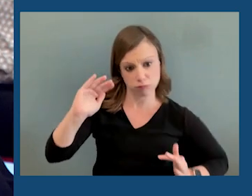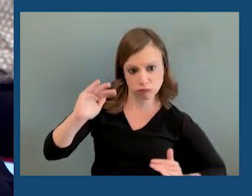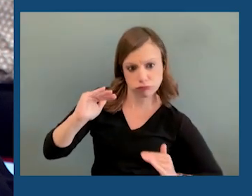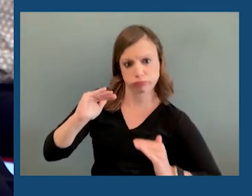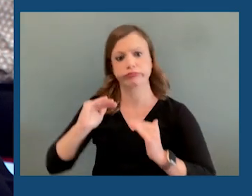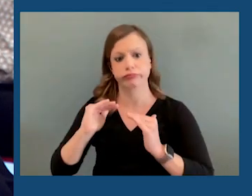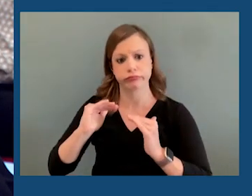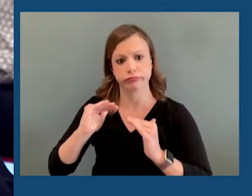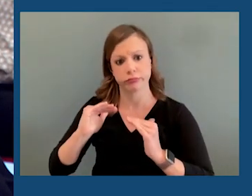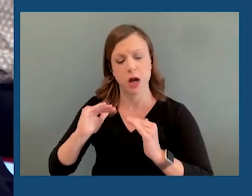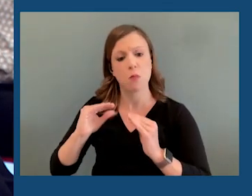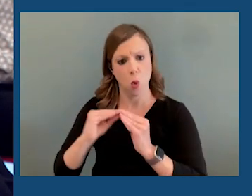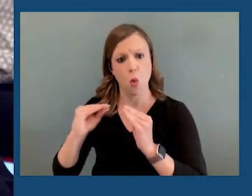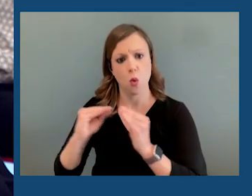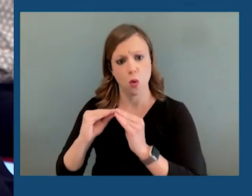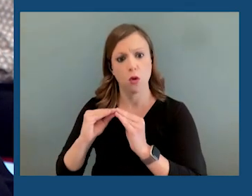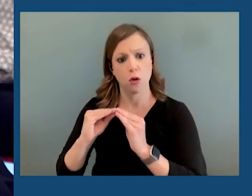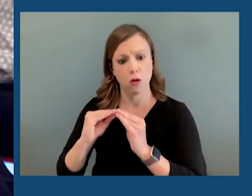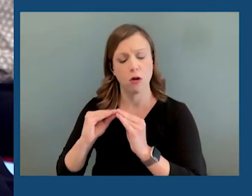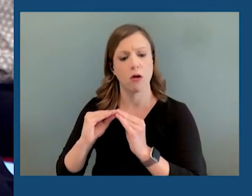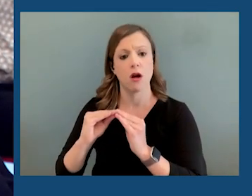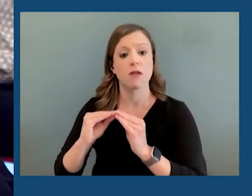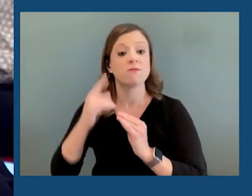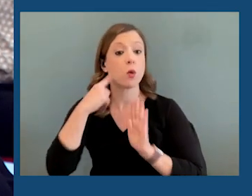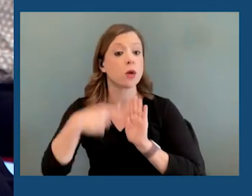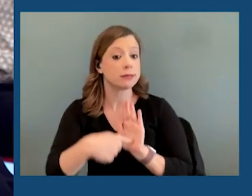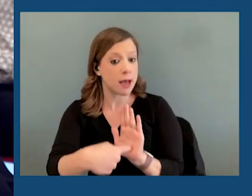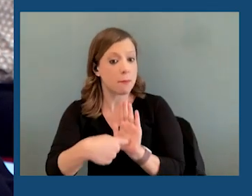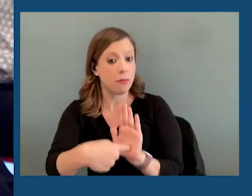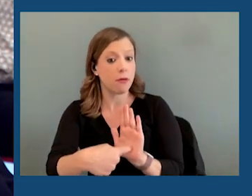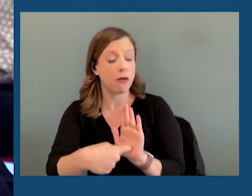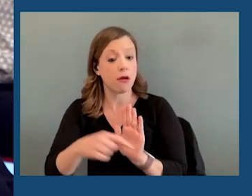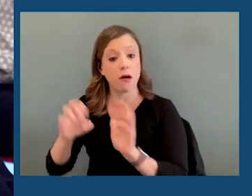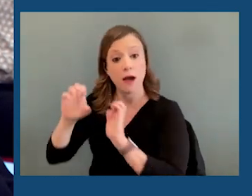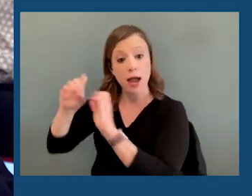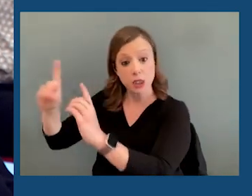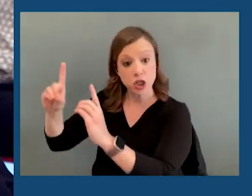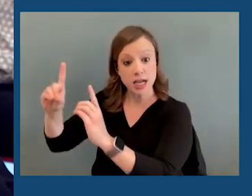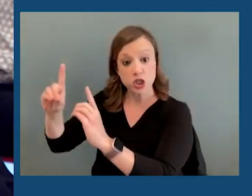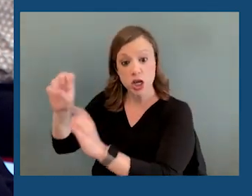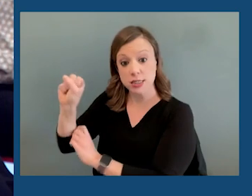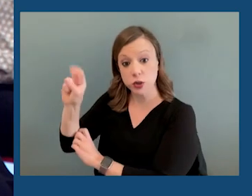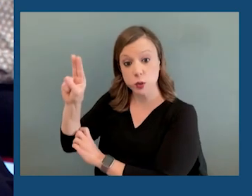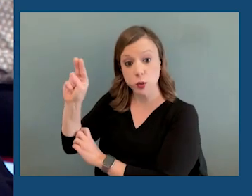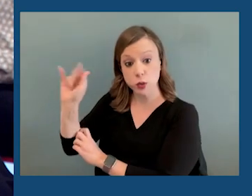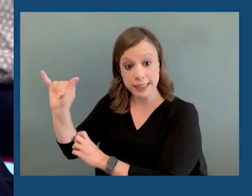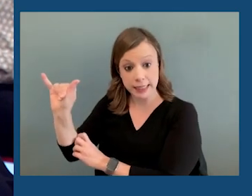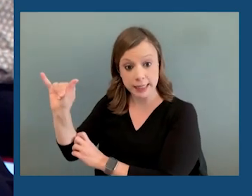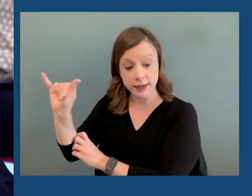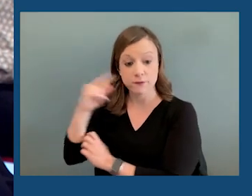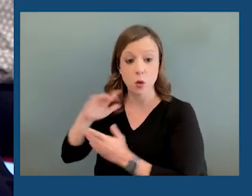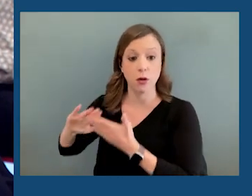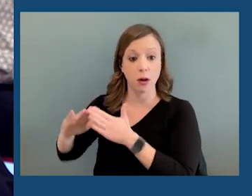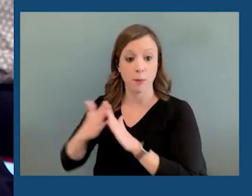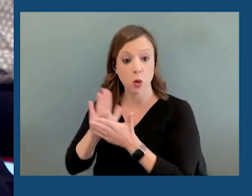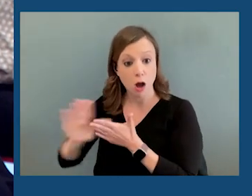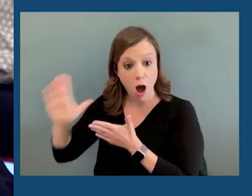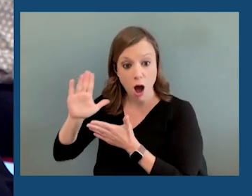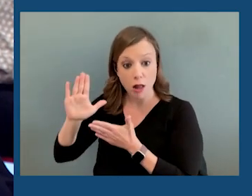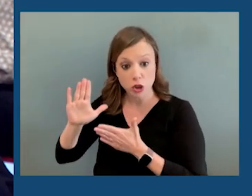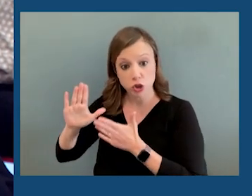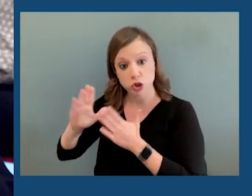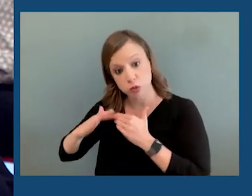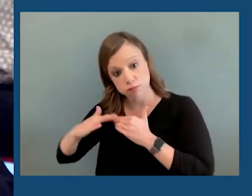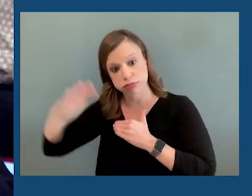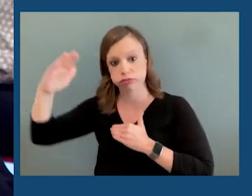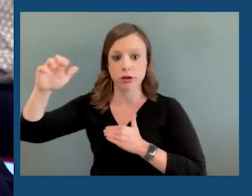way. If, for example, in education in SUNY, when we have from community colleges all the way up to AAU